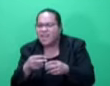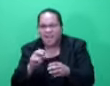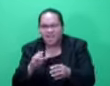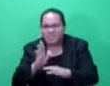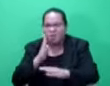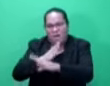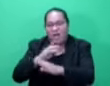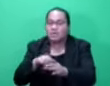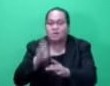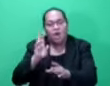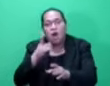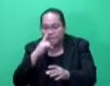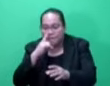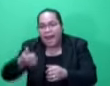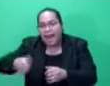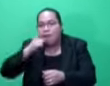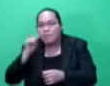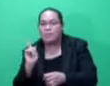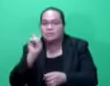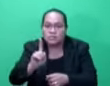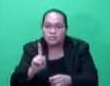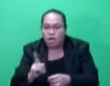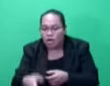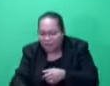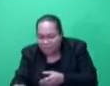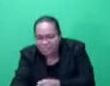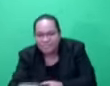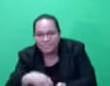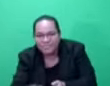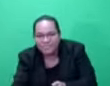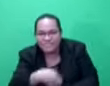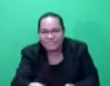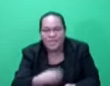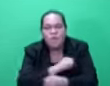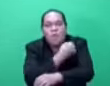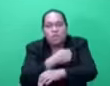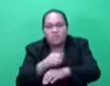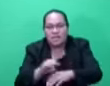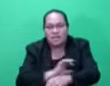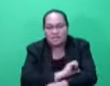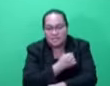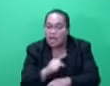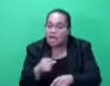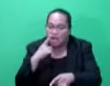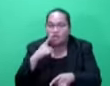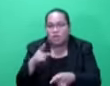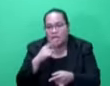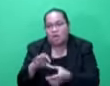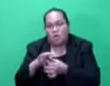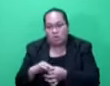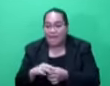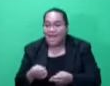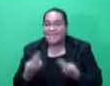from the mangroves with crabs, fish from the sea, mussels, acai, and prawns from the rivers. These are